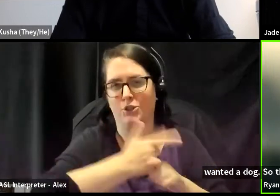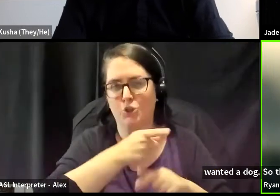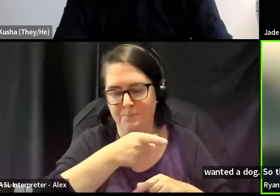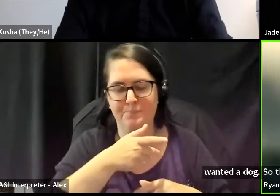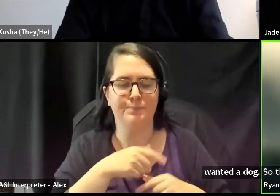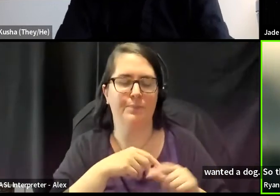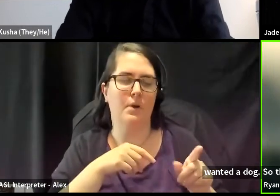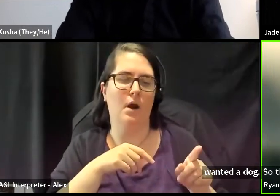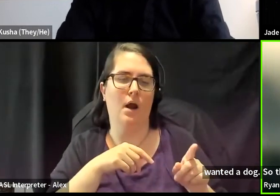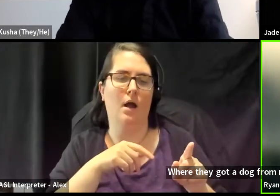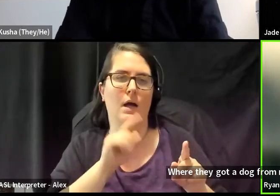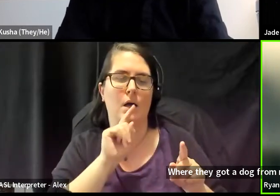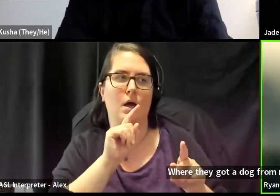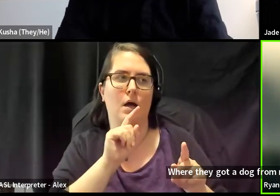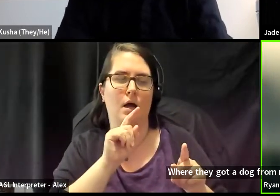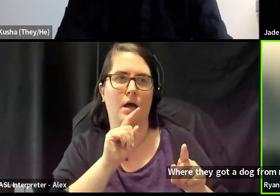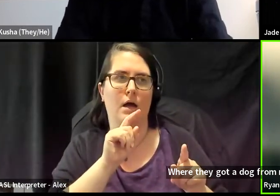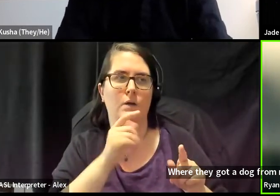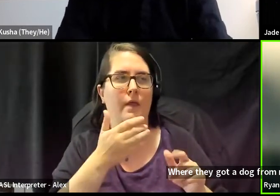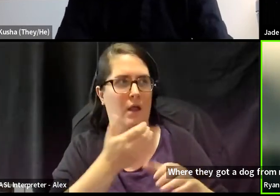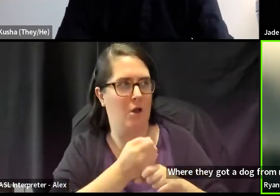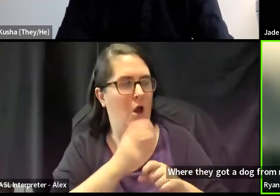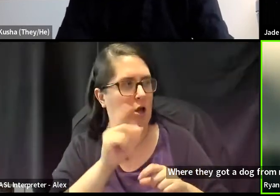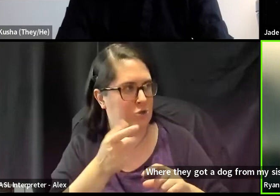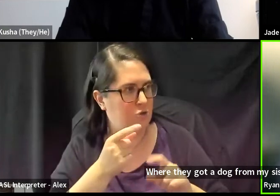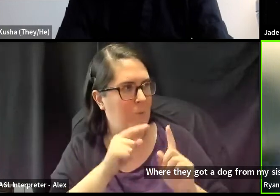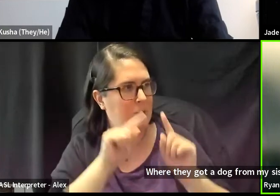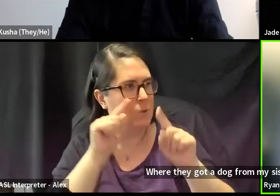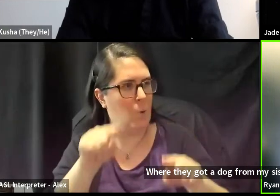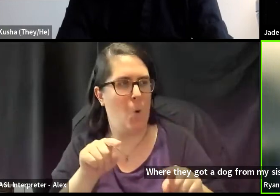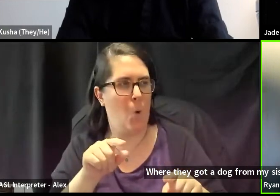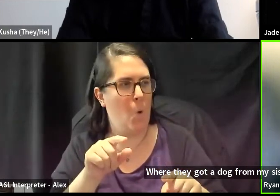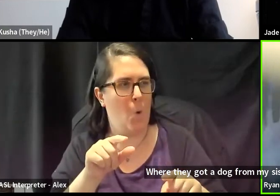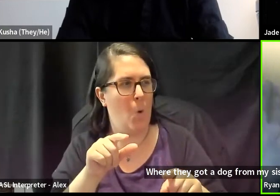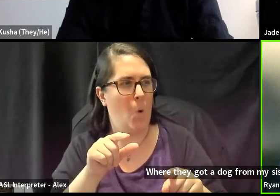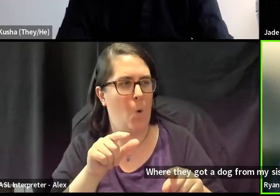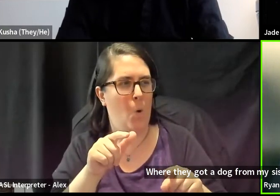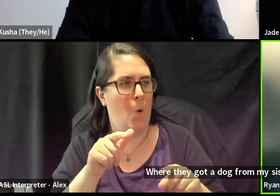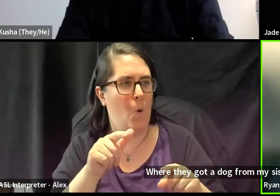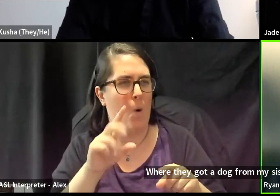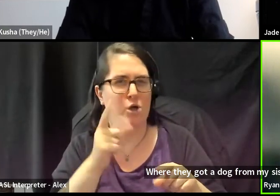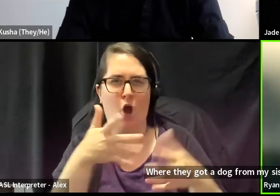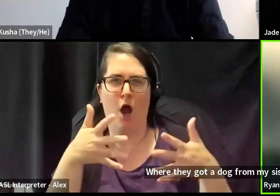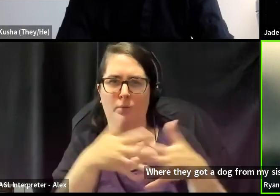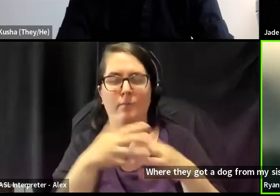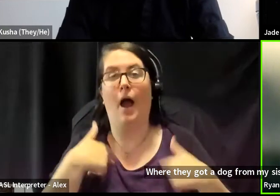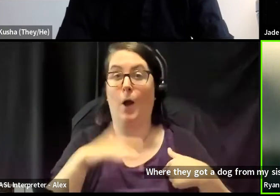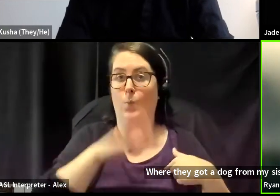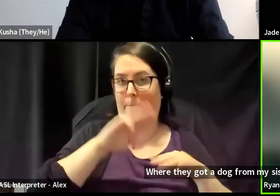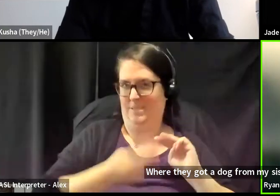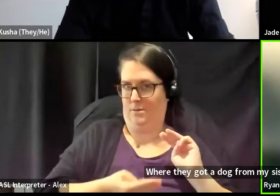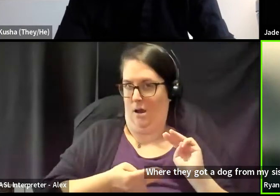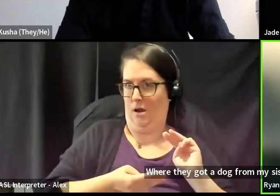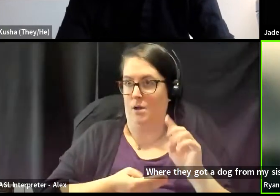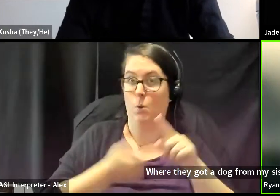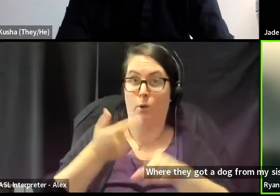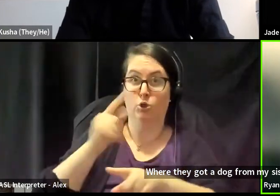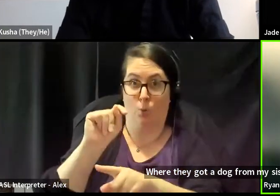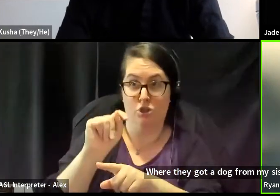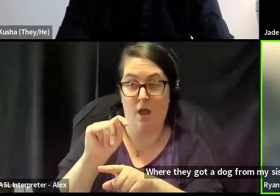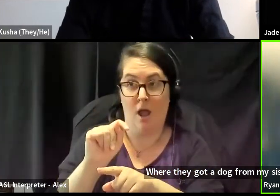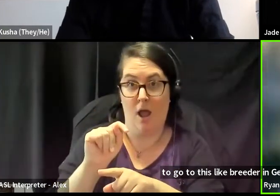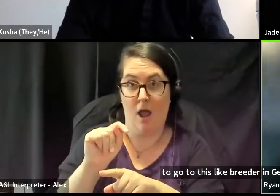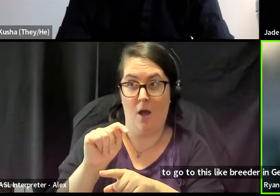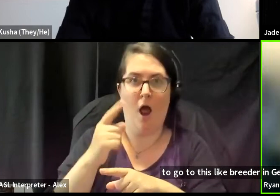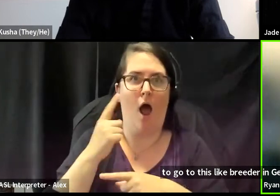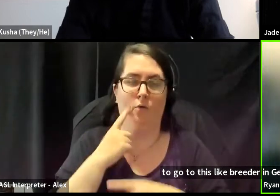so we had to go to this like breeder in Georgetown, because I grew up in Mississauga, in Georgetown, which I was